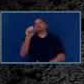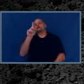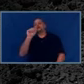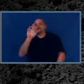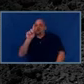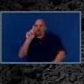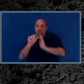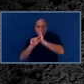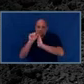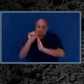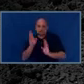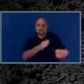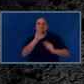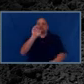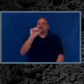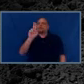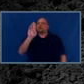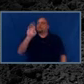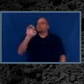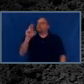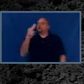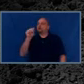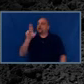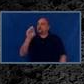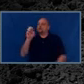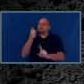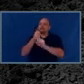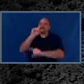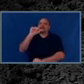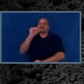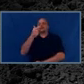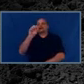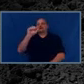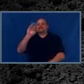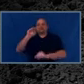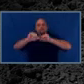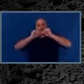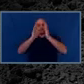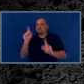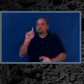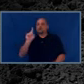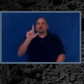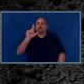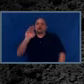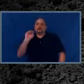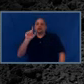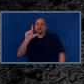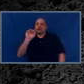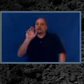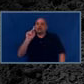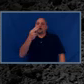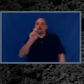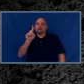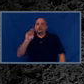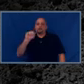OSIRIS-REx TAG-SAM scientist at Lockheed Martin. Thank you so much for joining us, you guys. It has been a wild 24